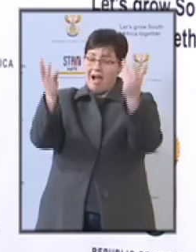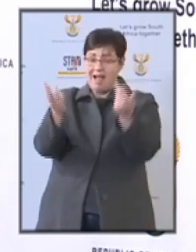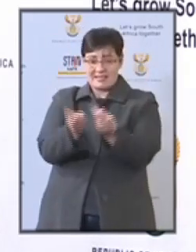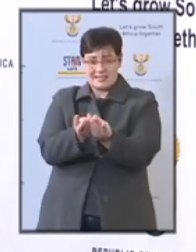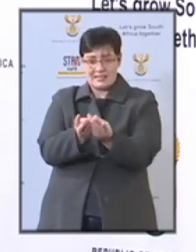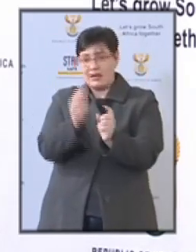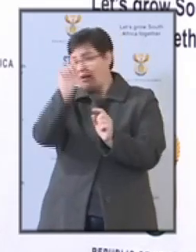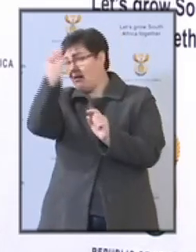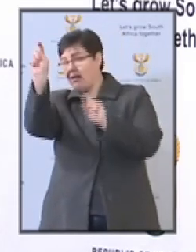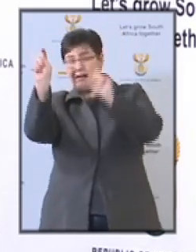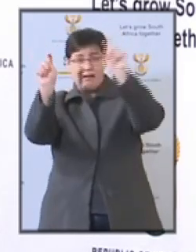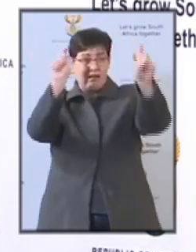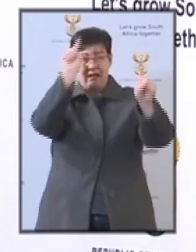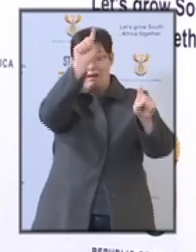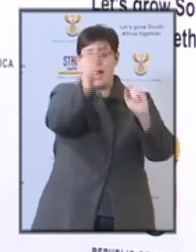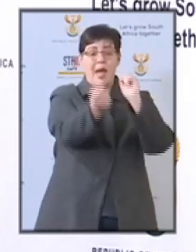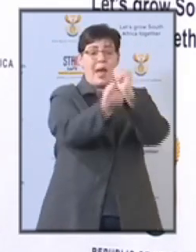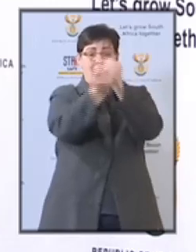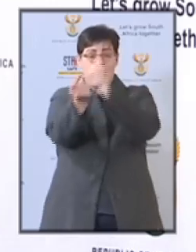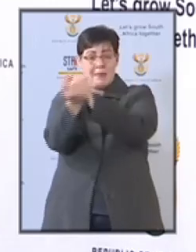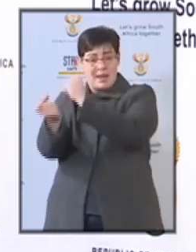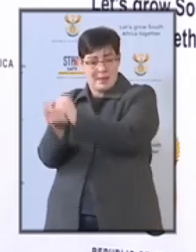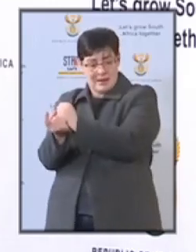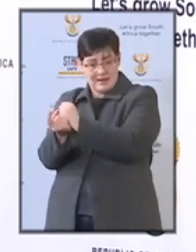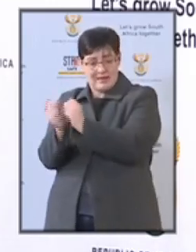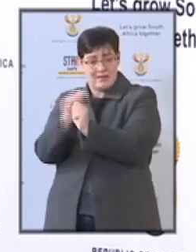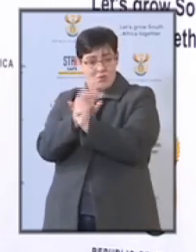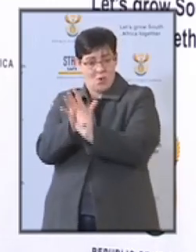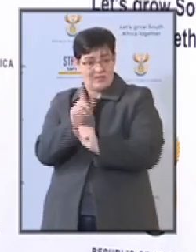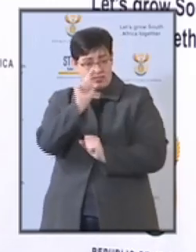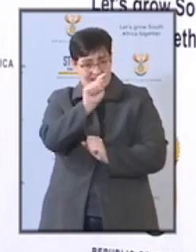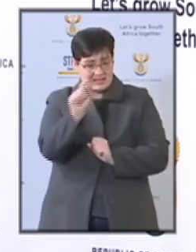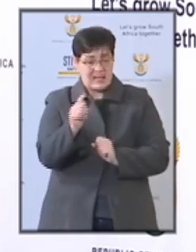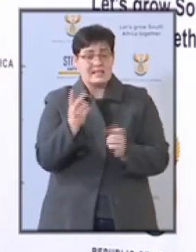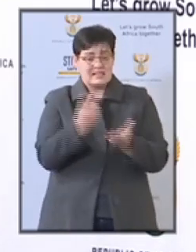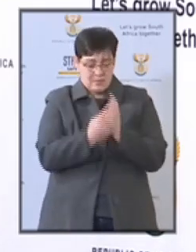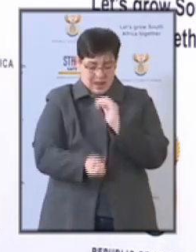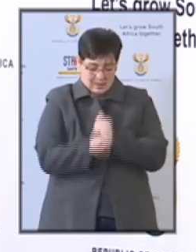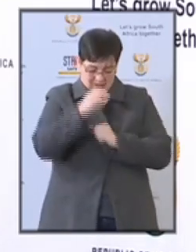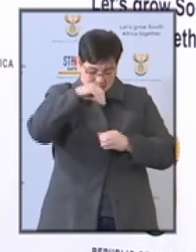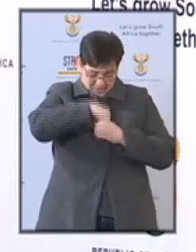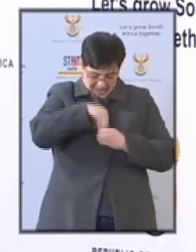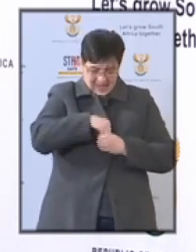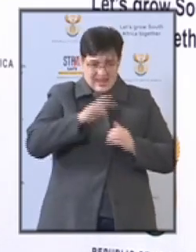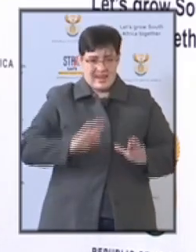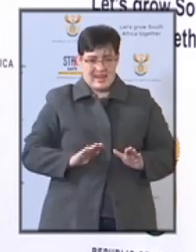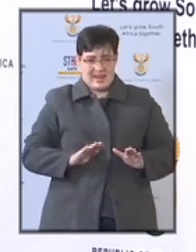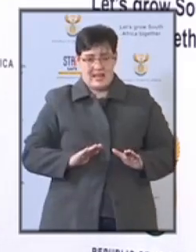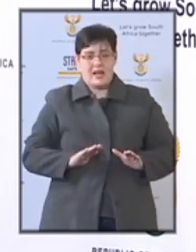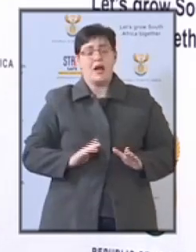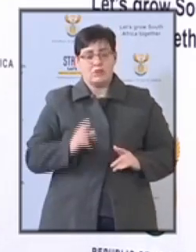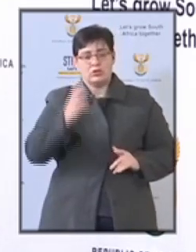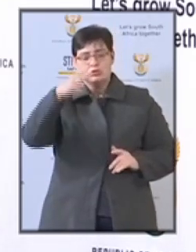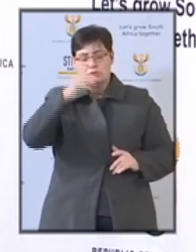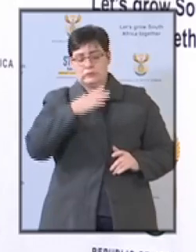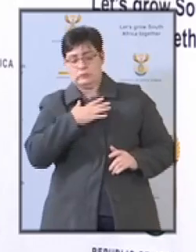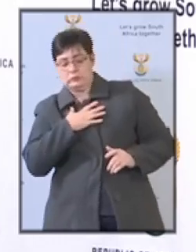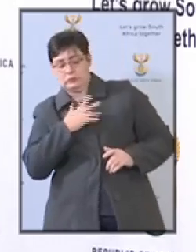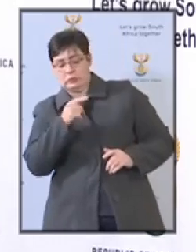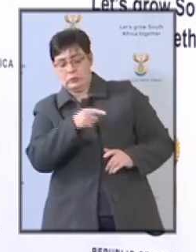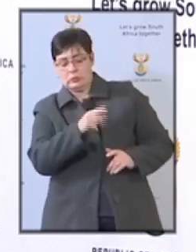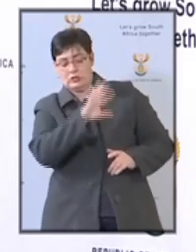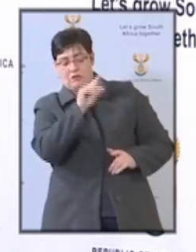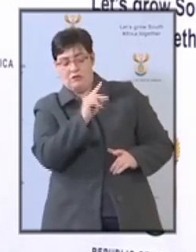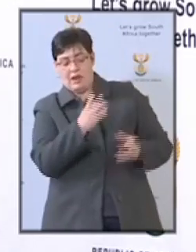of the pandemic, the incidence of COVID-19 pandemic in our country, many destinations or many tourists might be cautious. That's